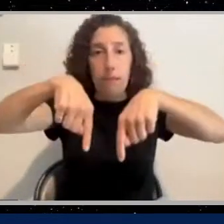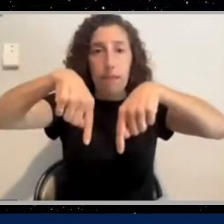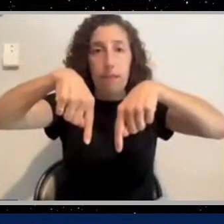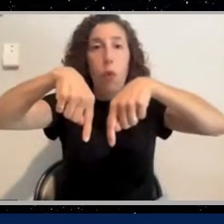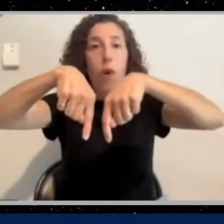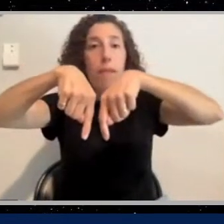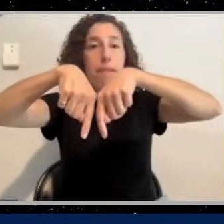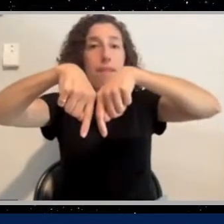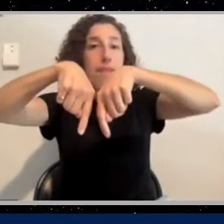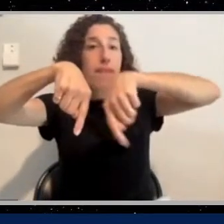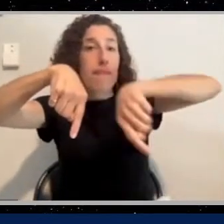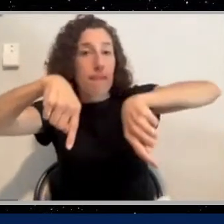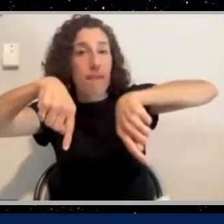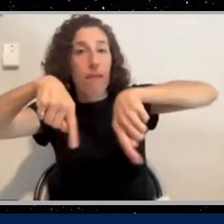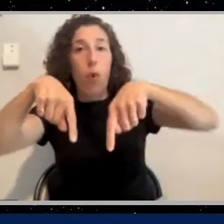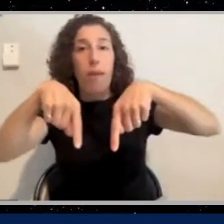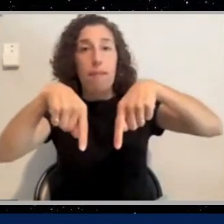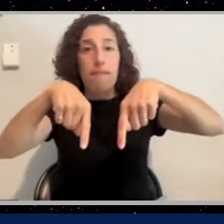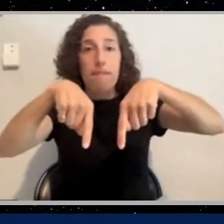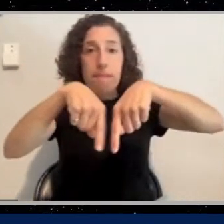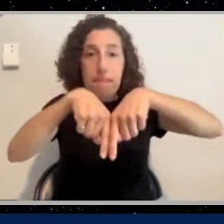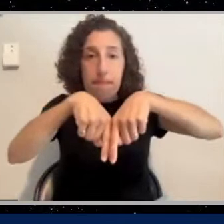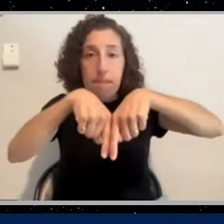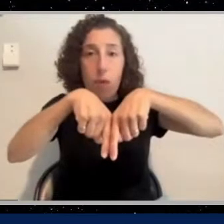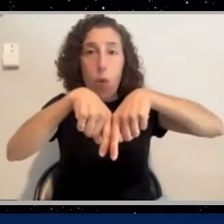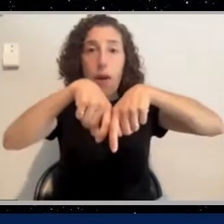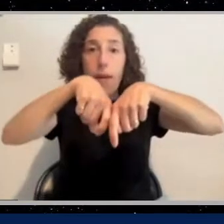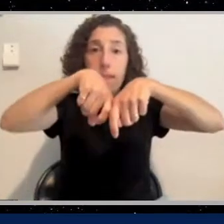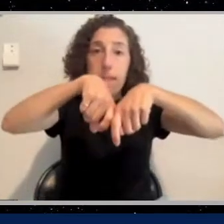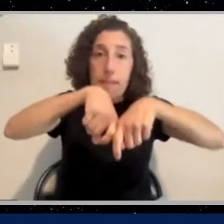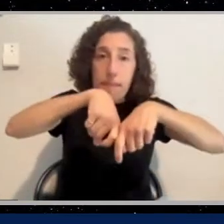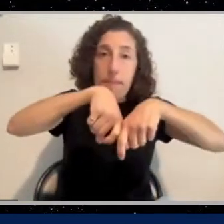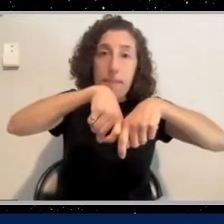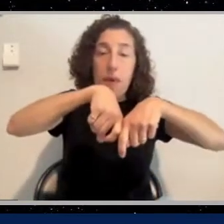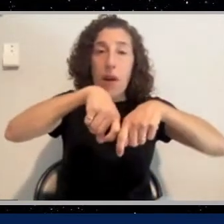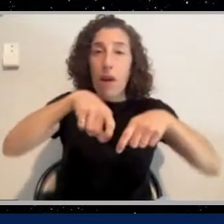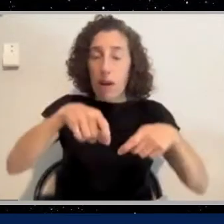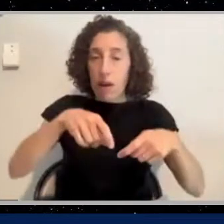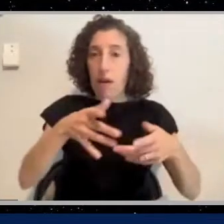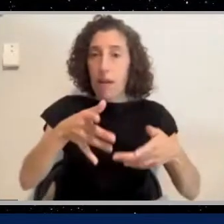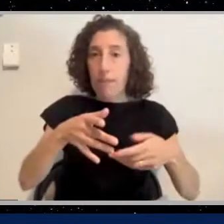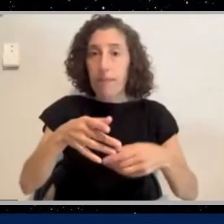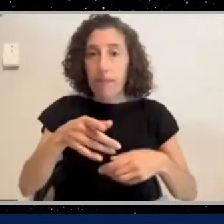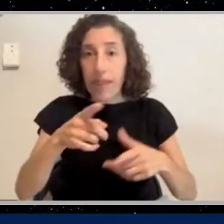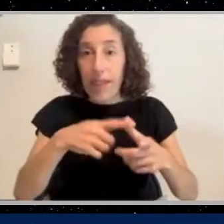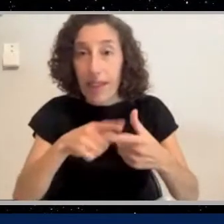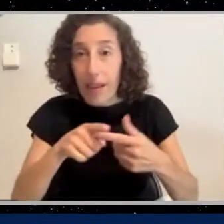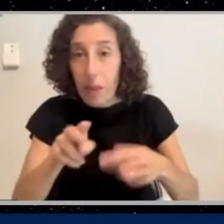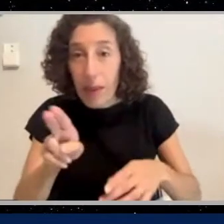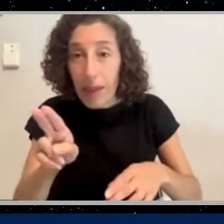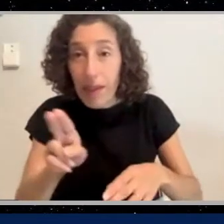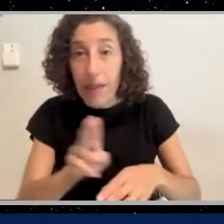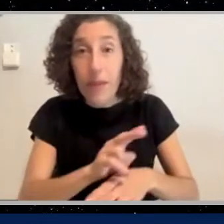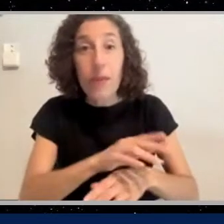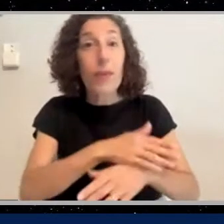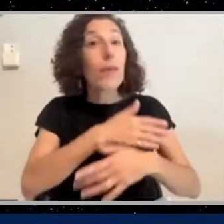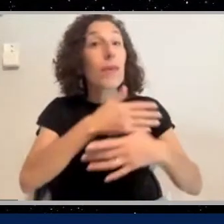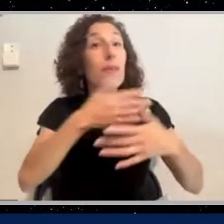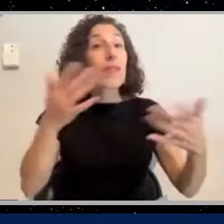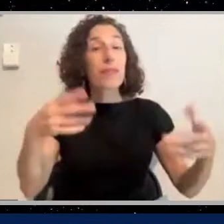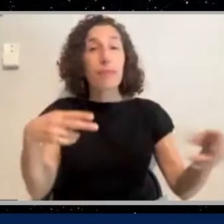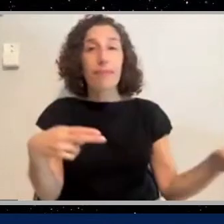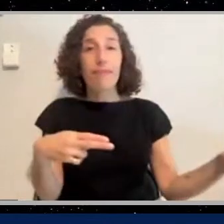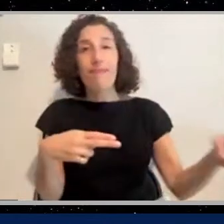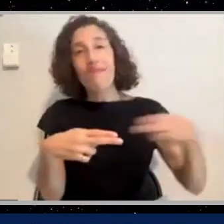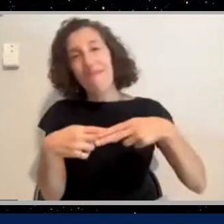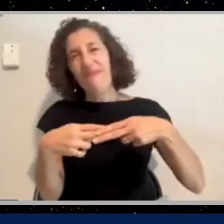And as you can see, we use some very complex technology around my legs called Velcro. That's all it is. And there's